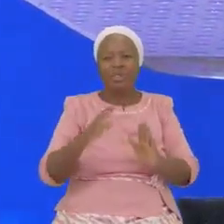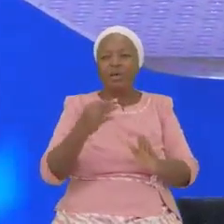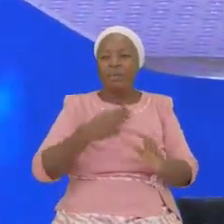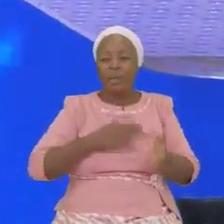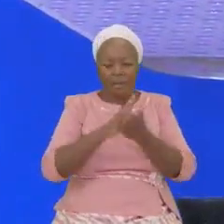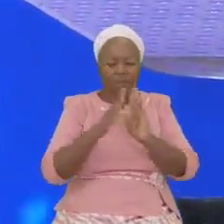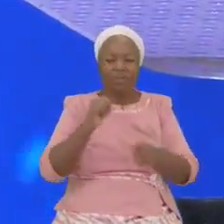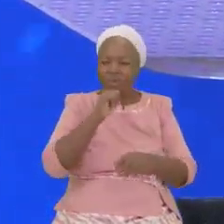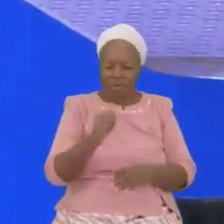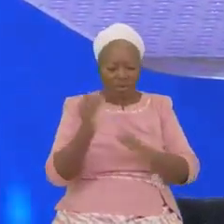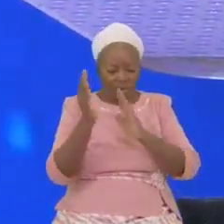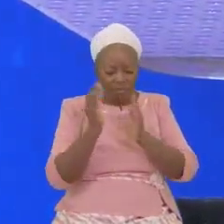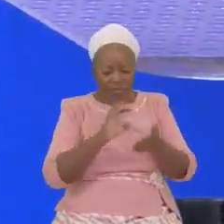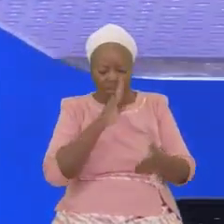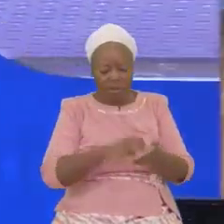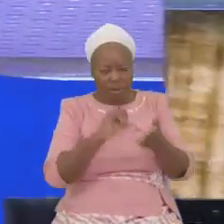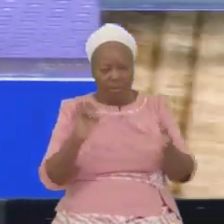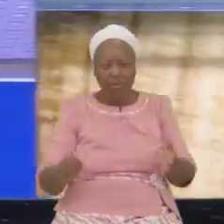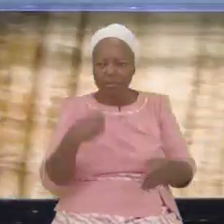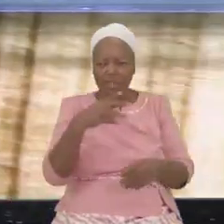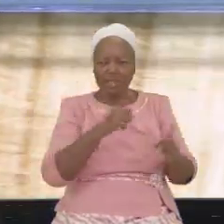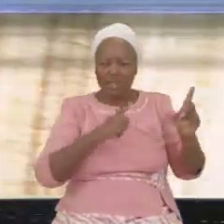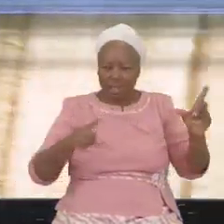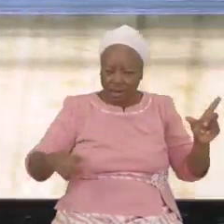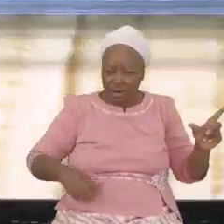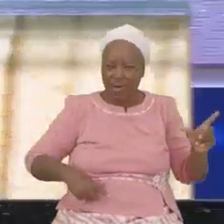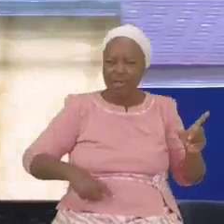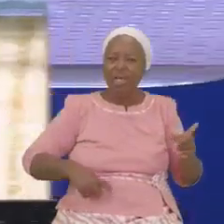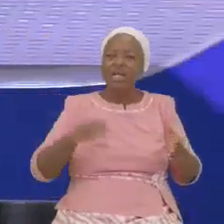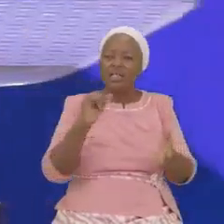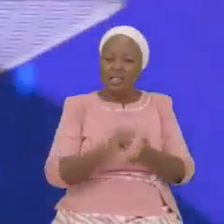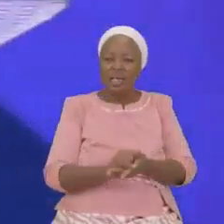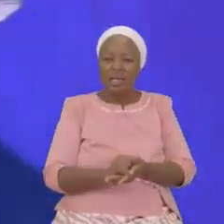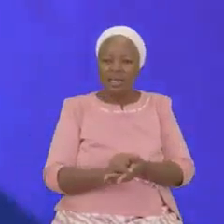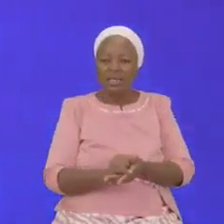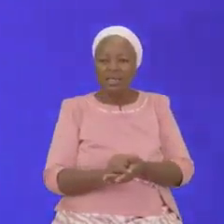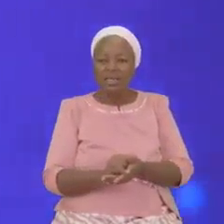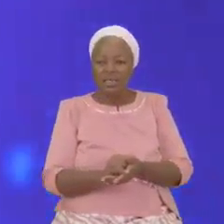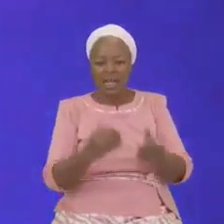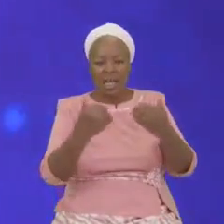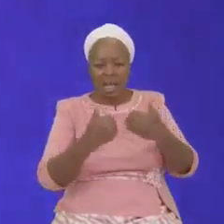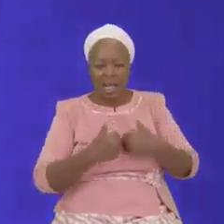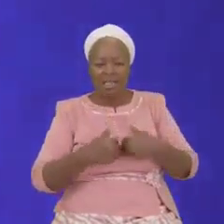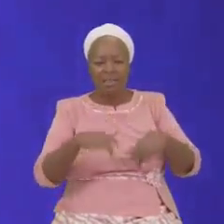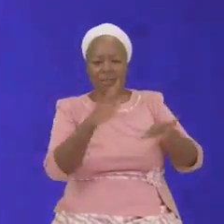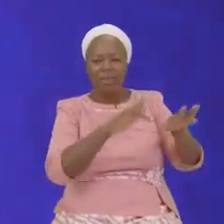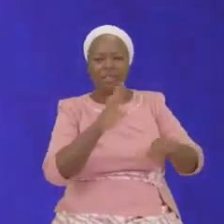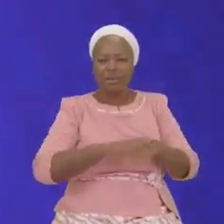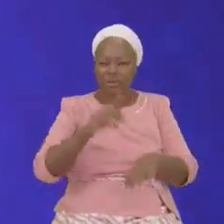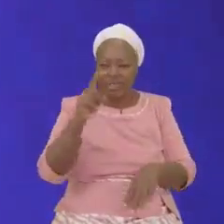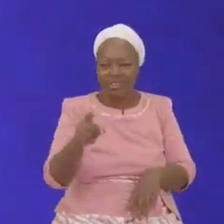peace shall not be removed, says the Lord that has mercy on thee.